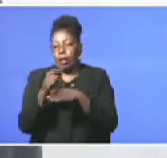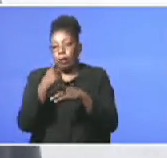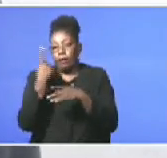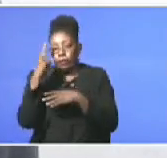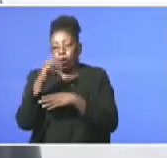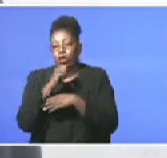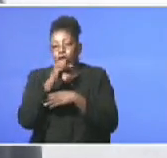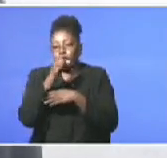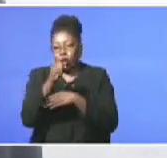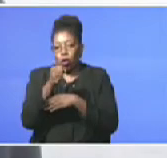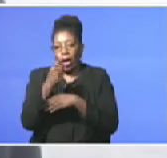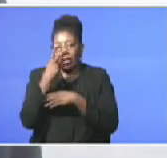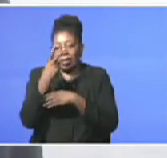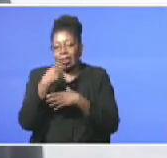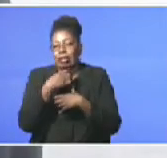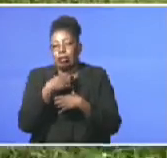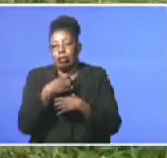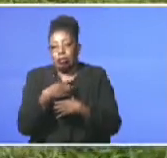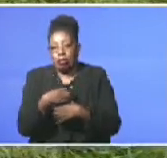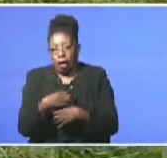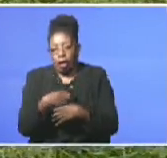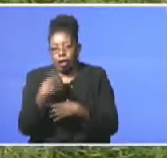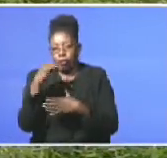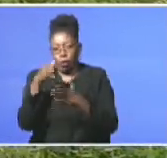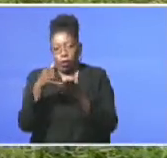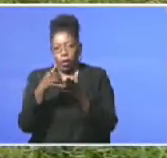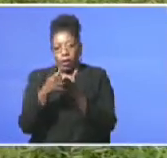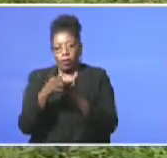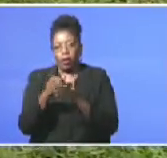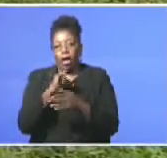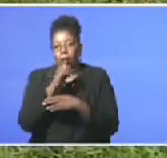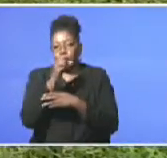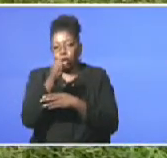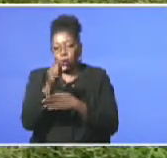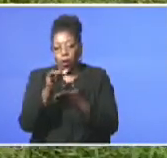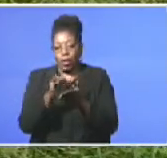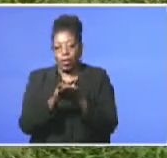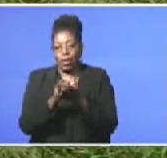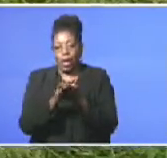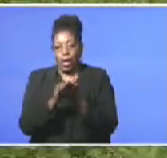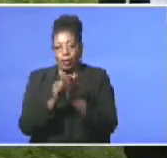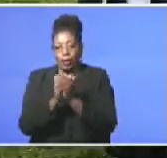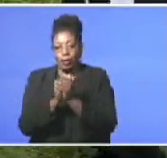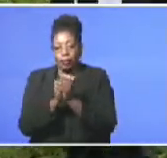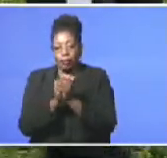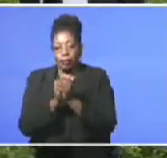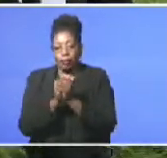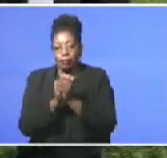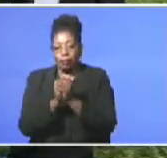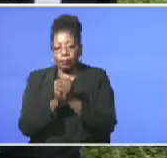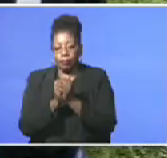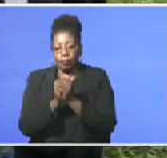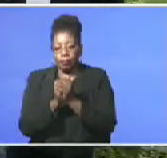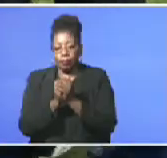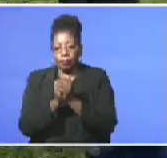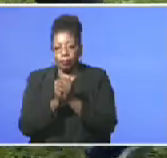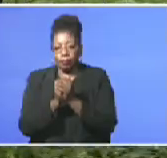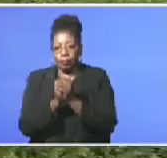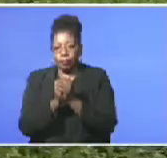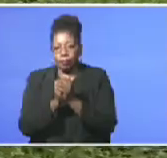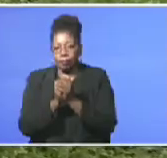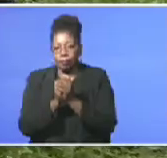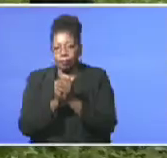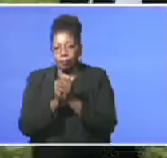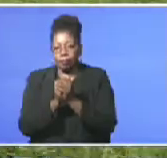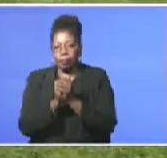I saw the passion and love for it, and I can guarantee that they're looking forward to seeing them in Mingo's uniform